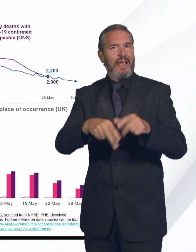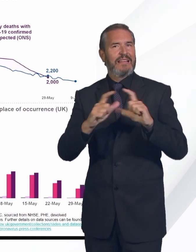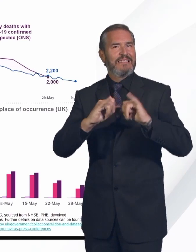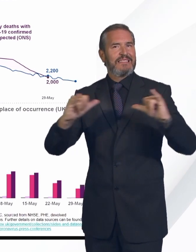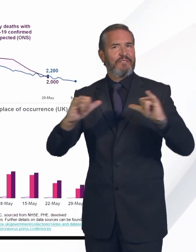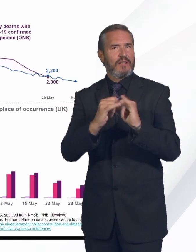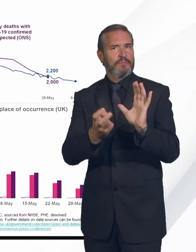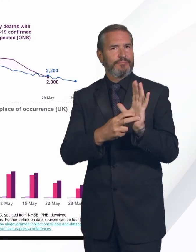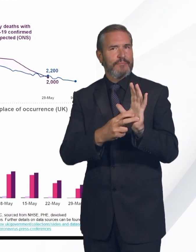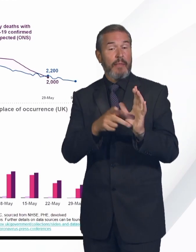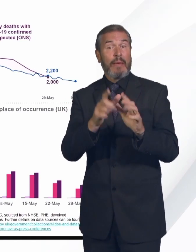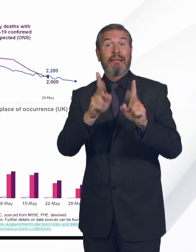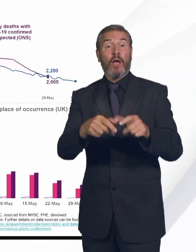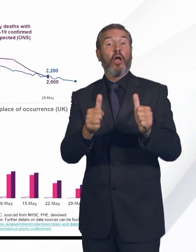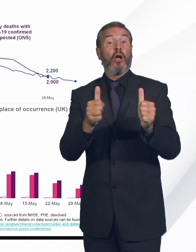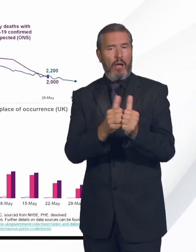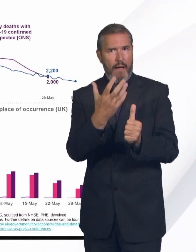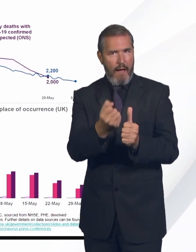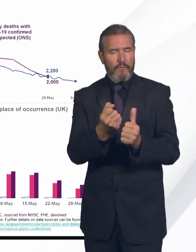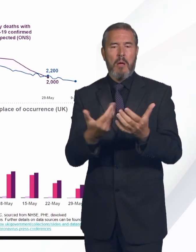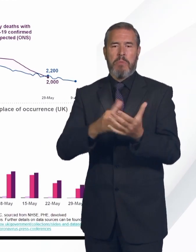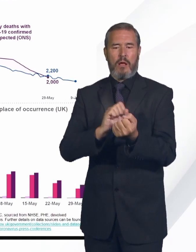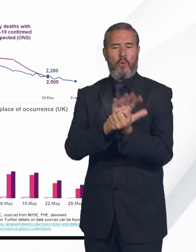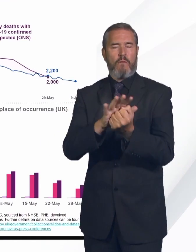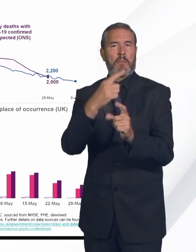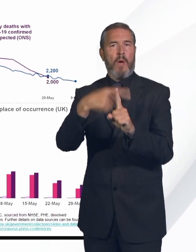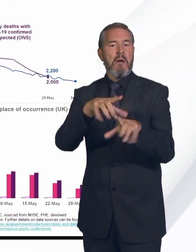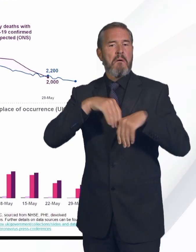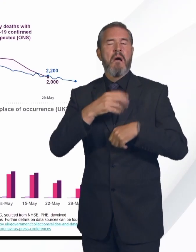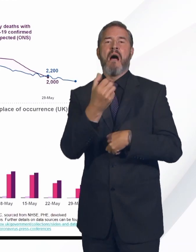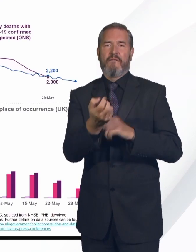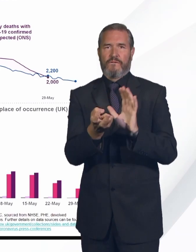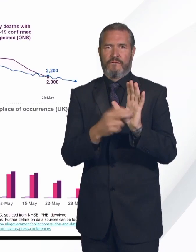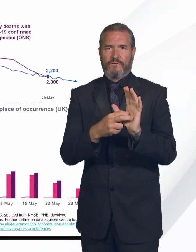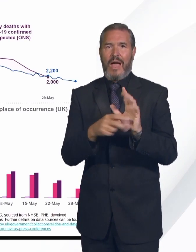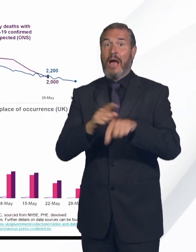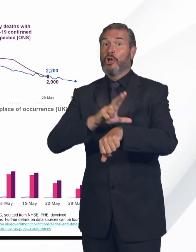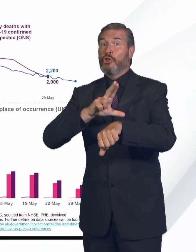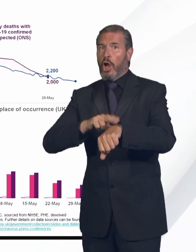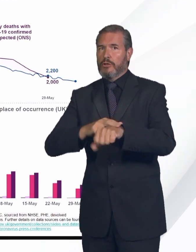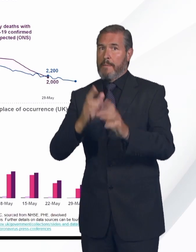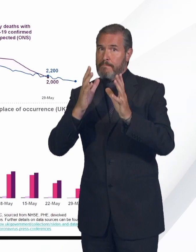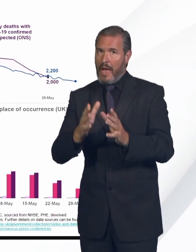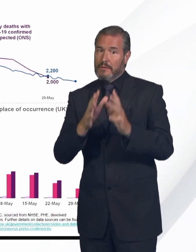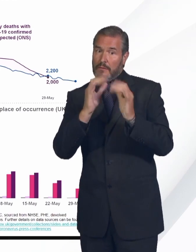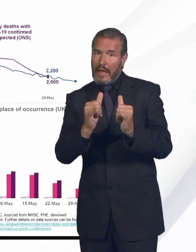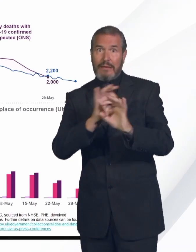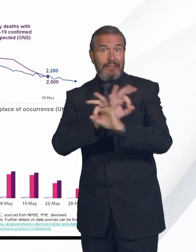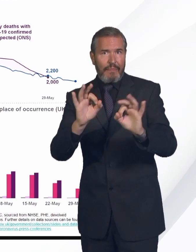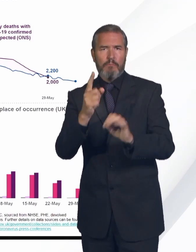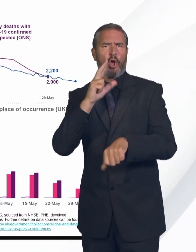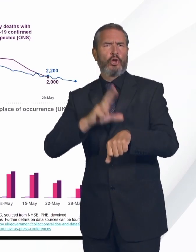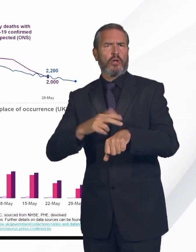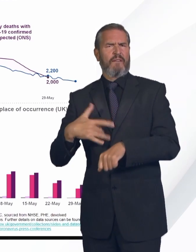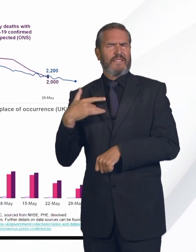deaths confirmed with a positive test for COVID-19, but also those confirmed by a doctor without a test and those